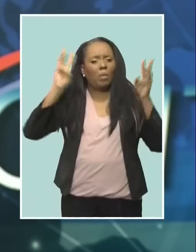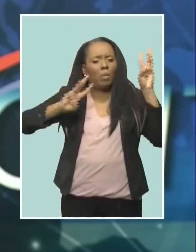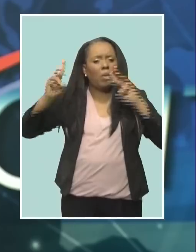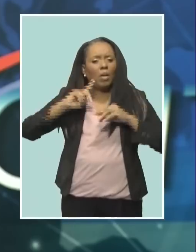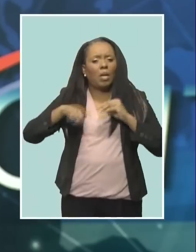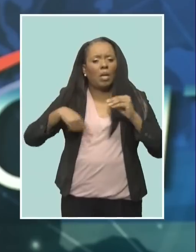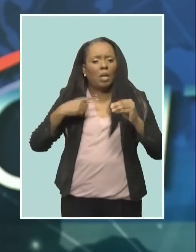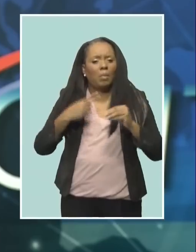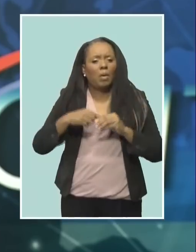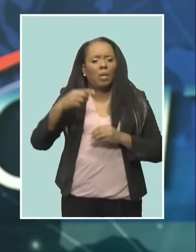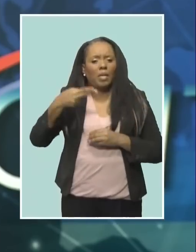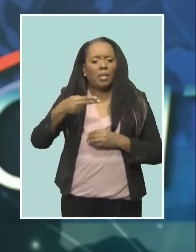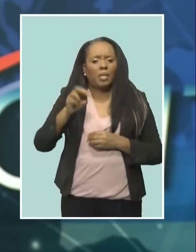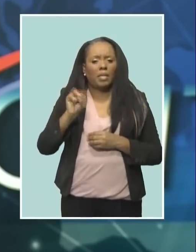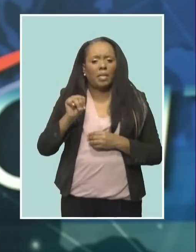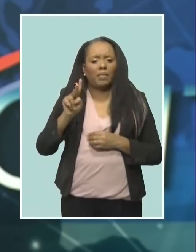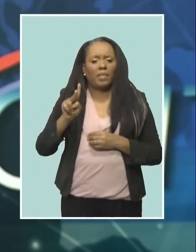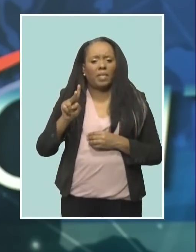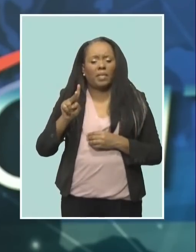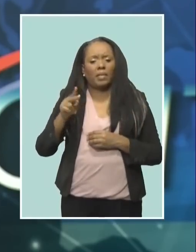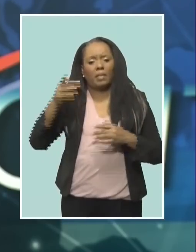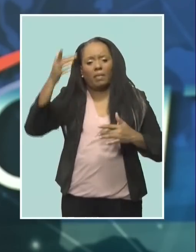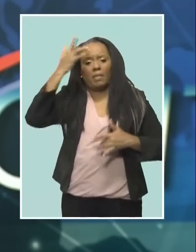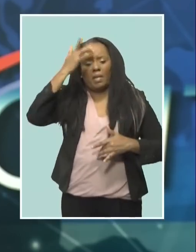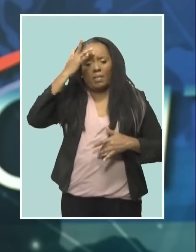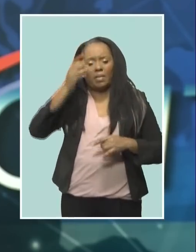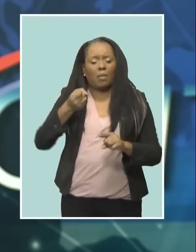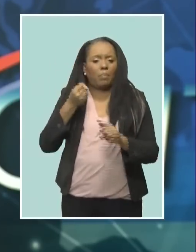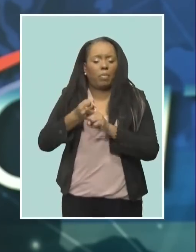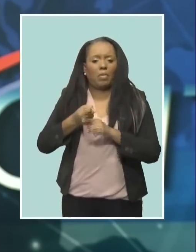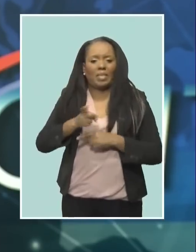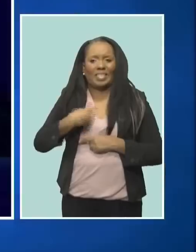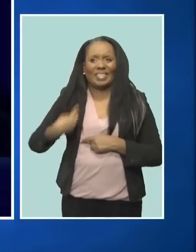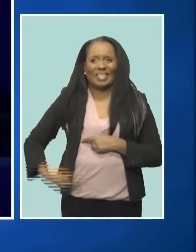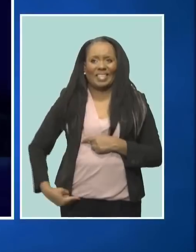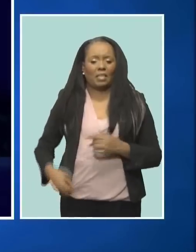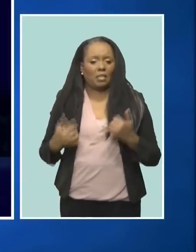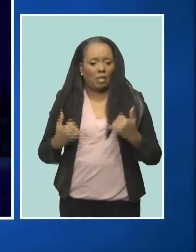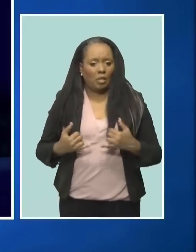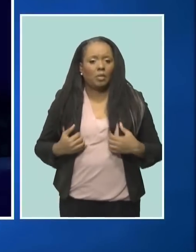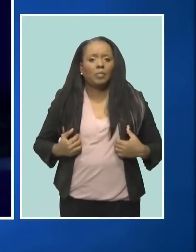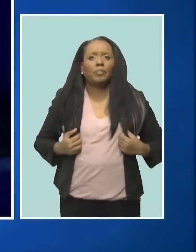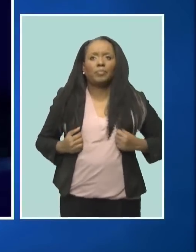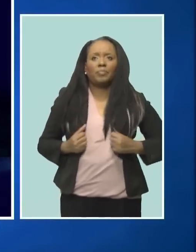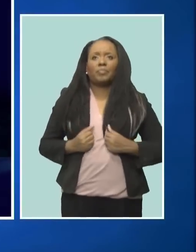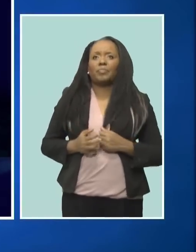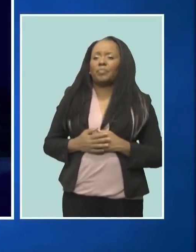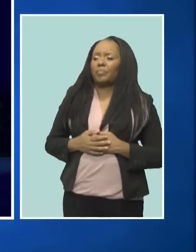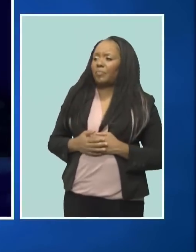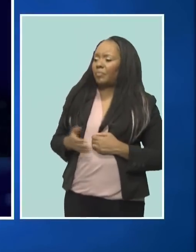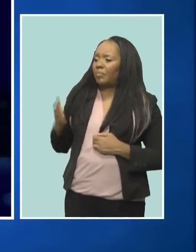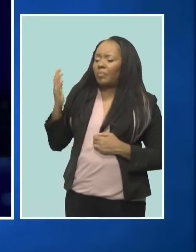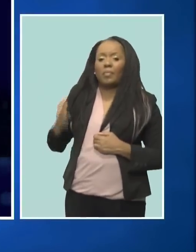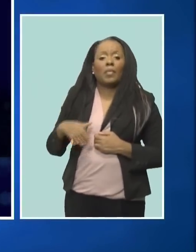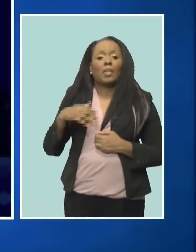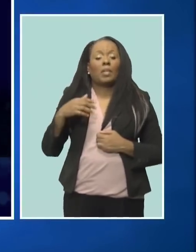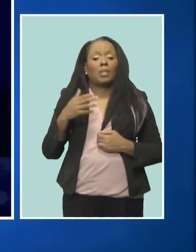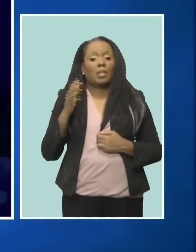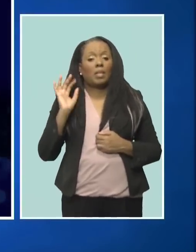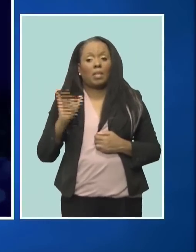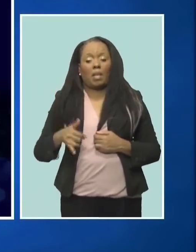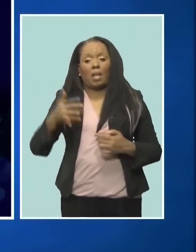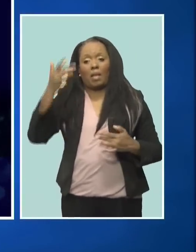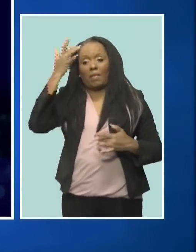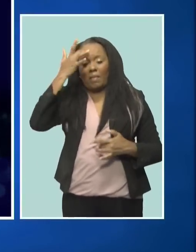the human metapneumovirus in China. But respiratory viruses like influenza and RSV will